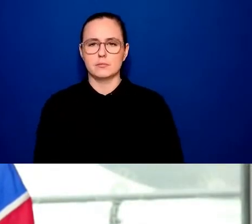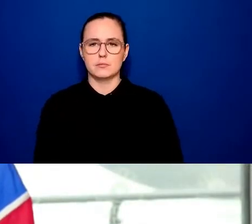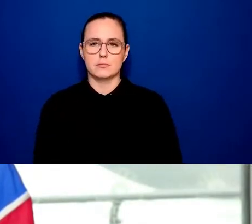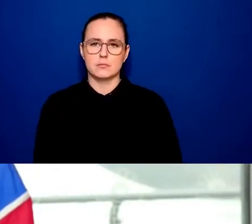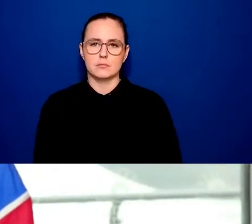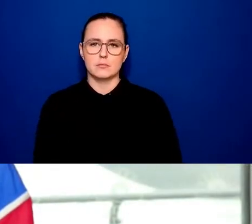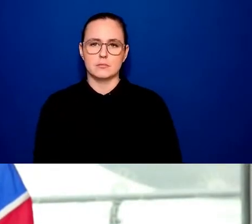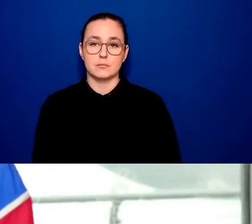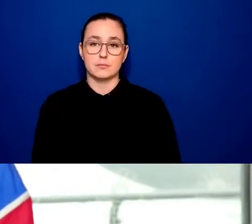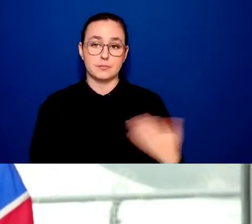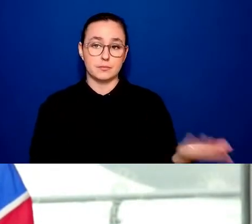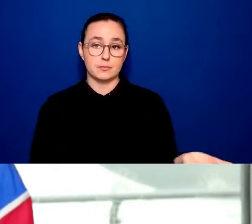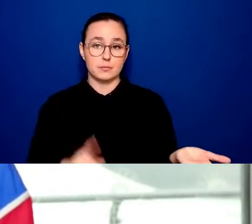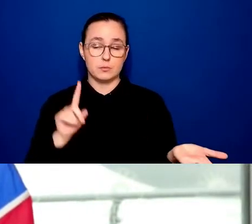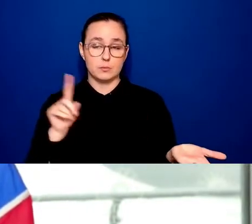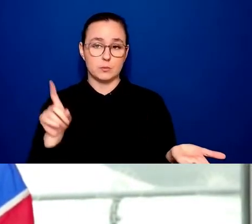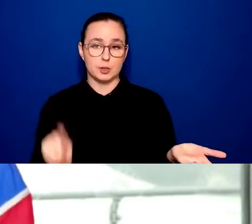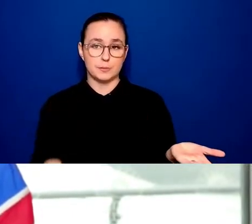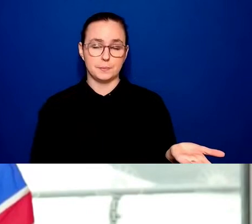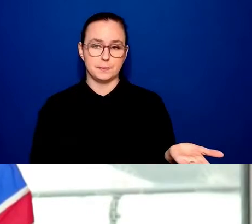the Tyee. Please go ahead, Moira.